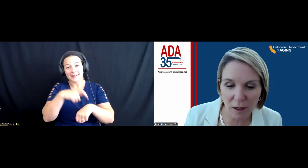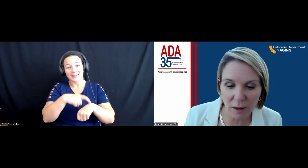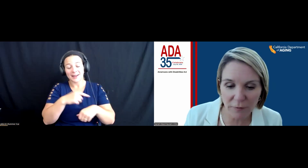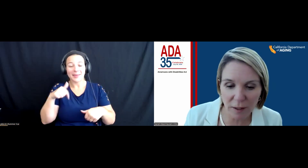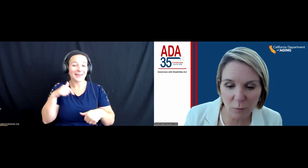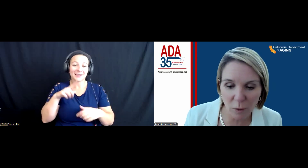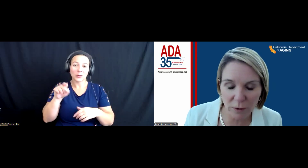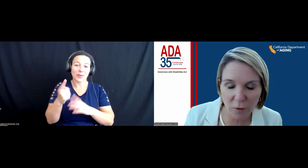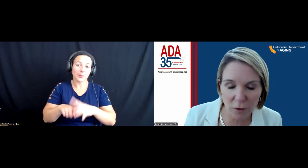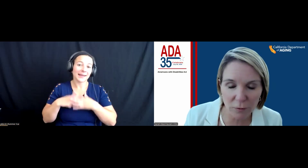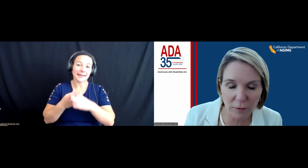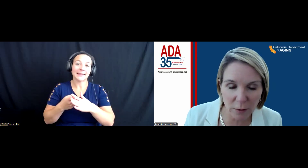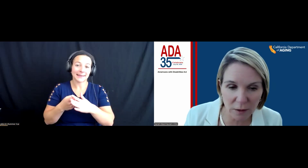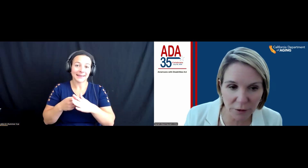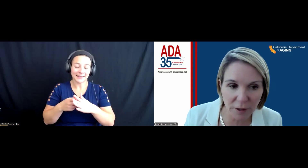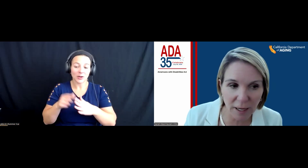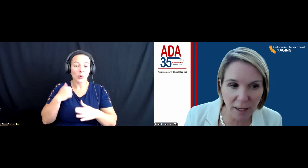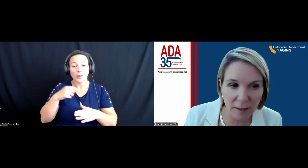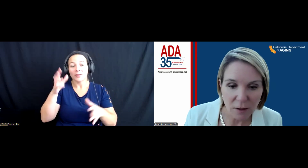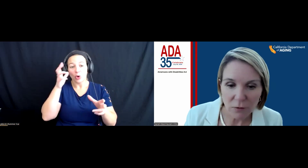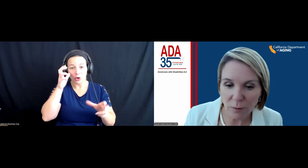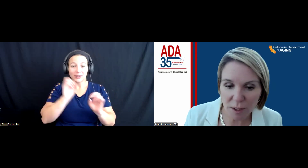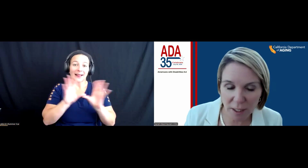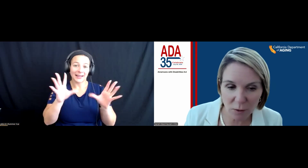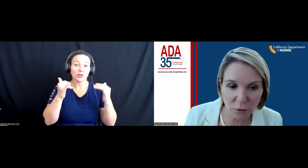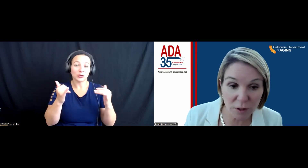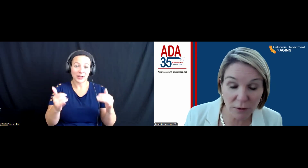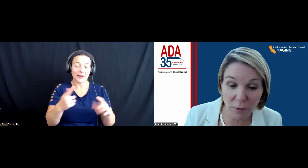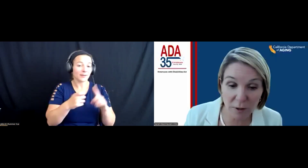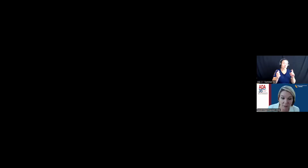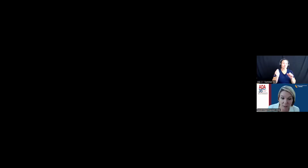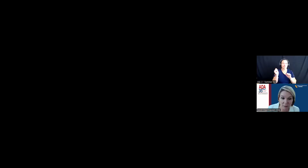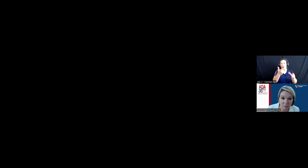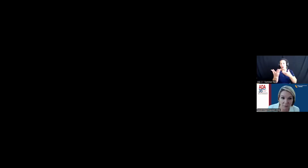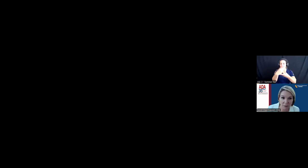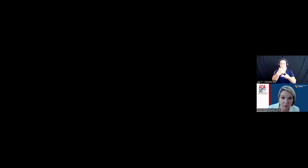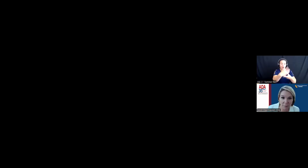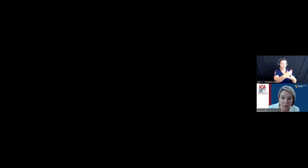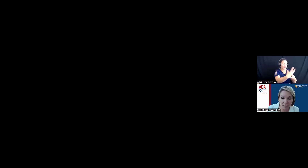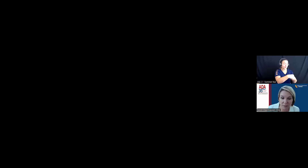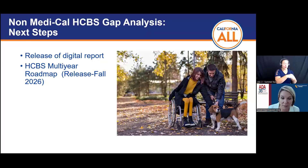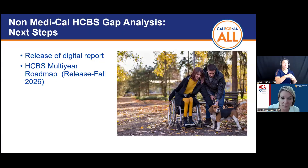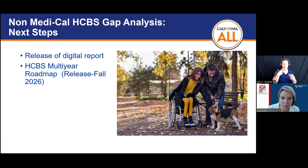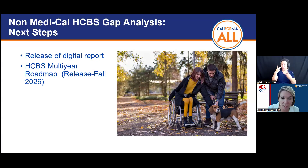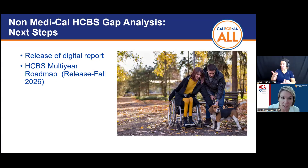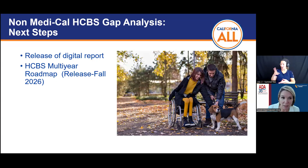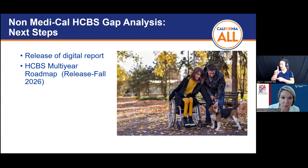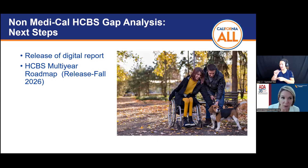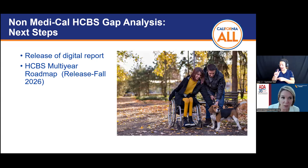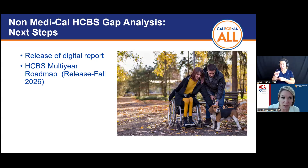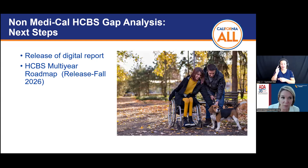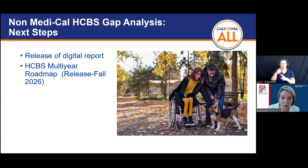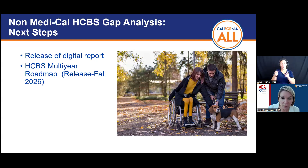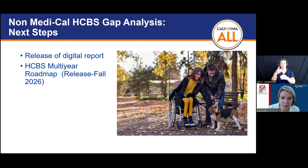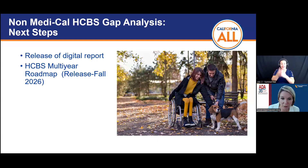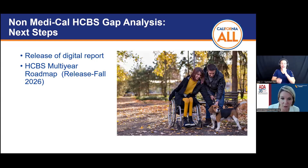started. I think what we've heard loud and clear today from our stakeholders and from the data in the gap analysis is that there